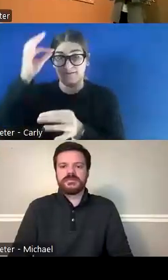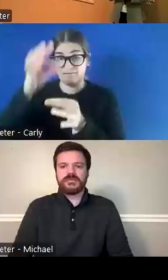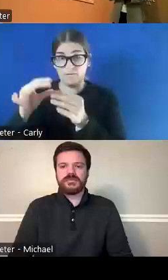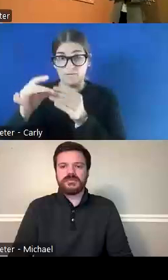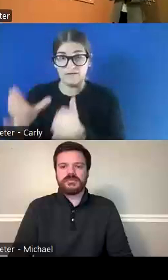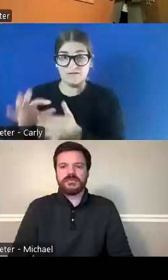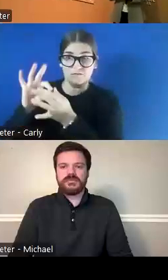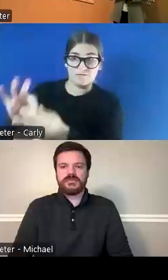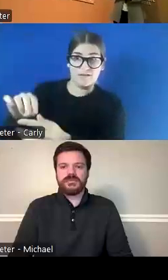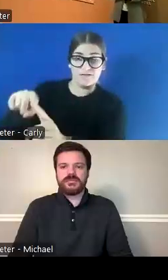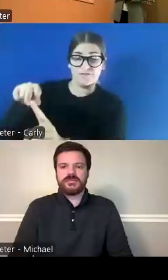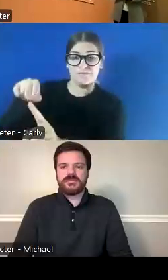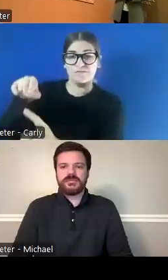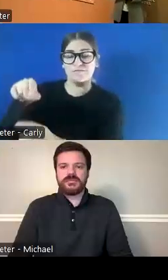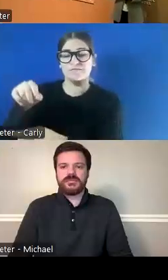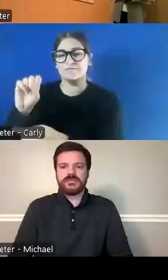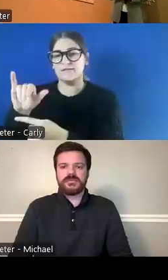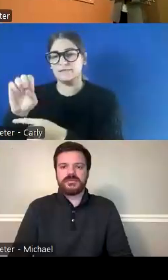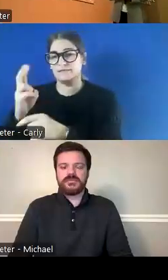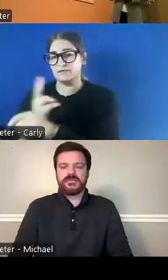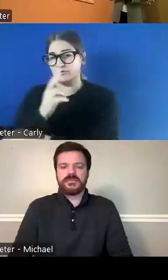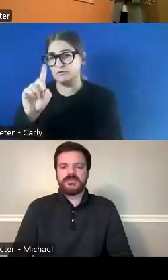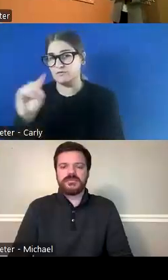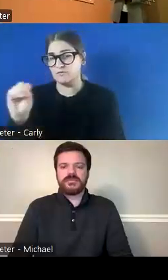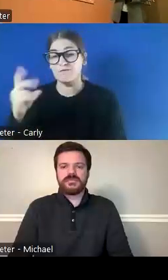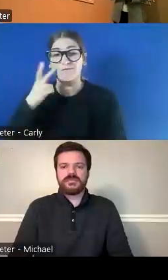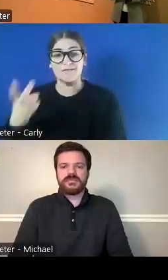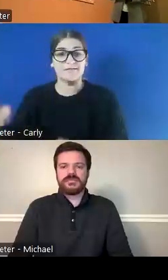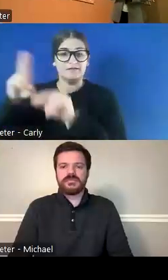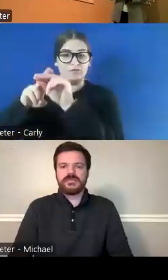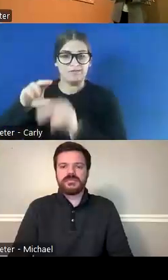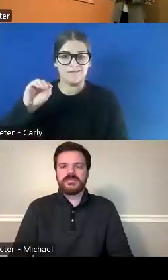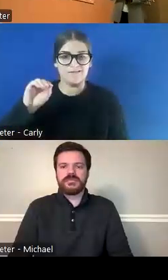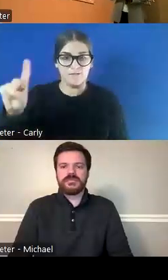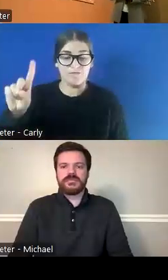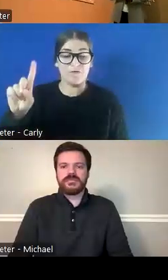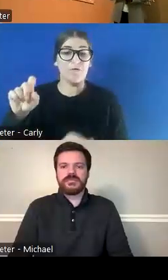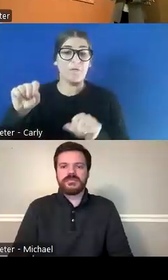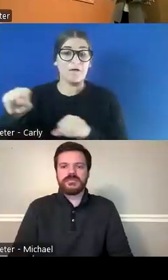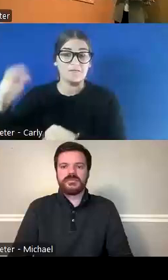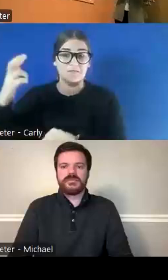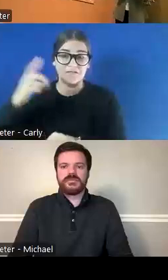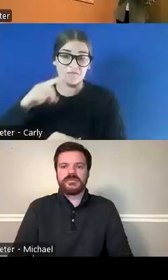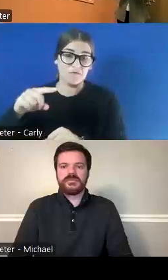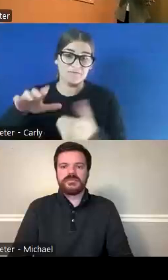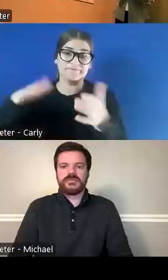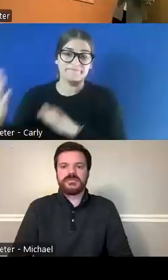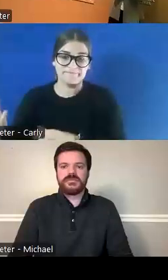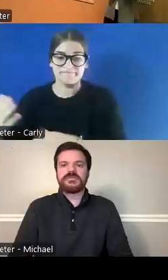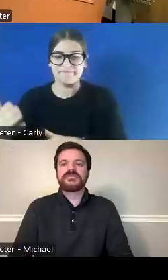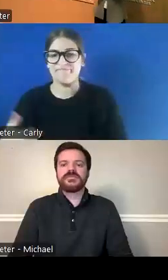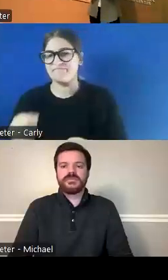disorders, particularly given rates of increased overdose as a possible cause for mortality?